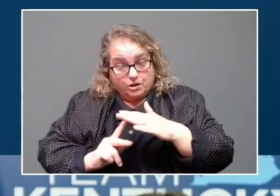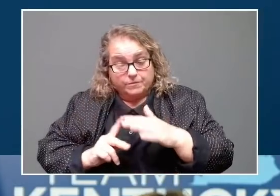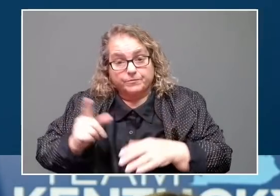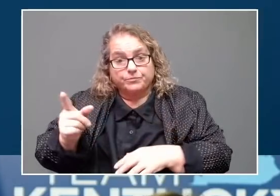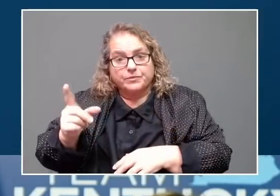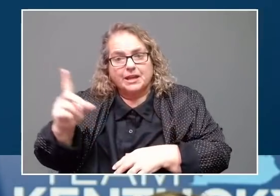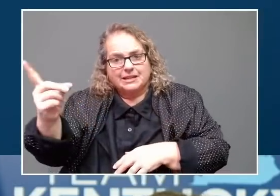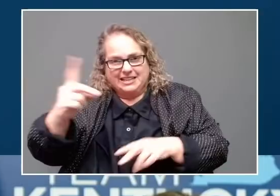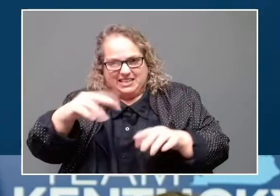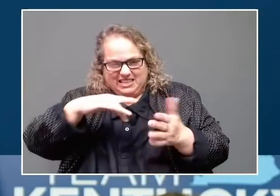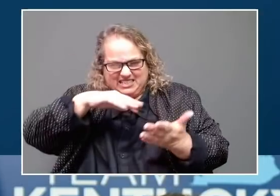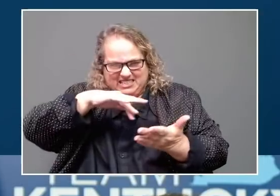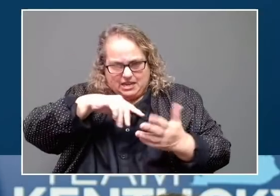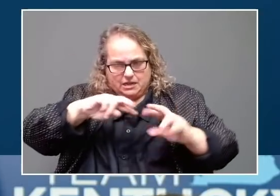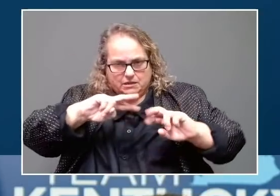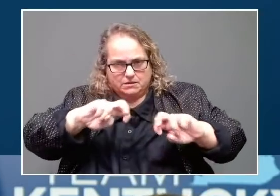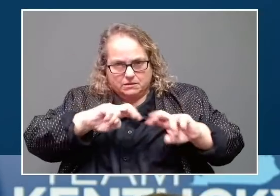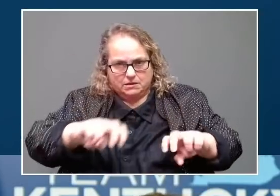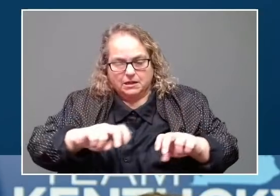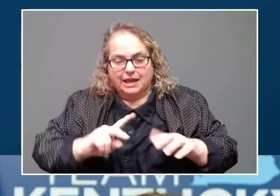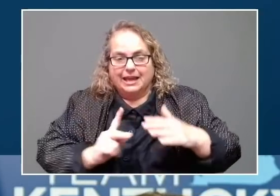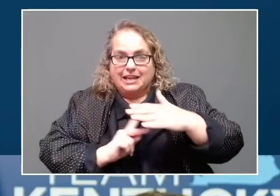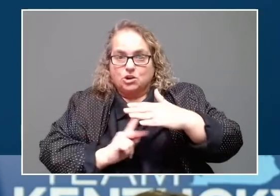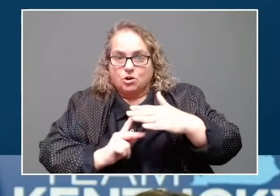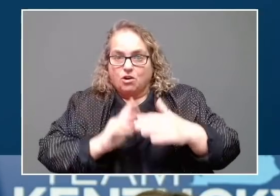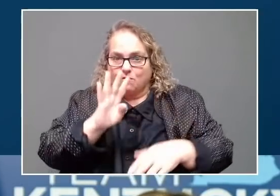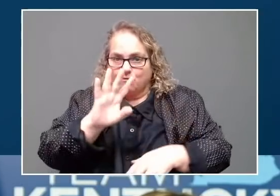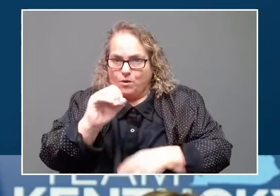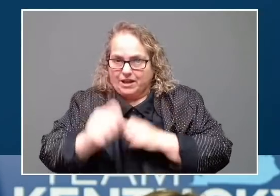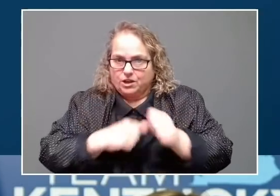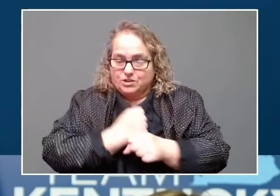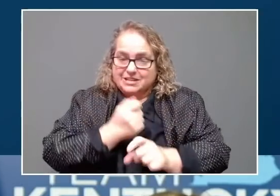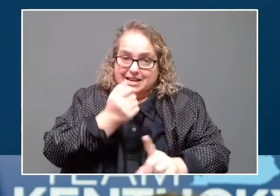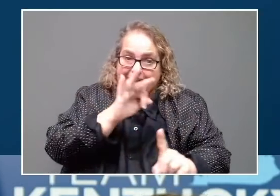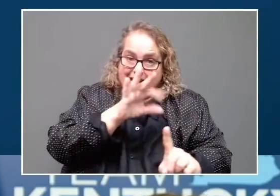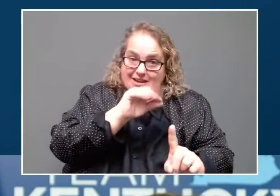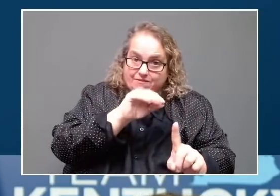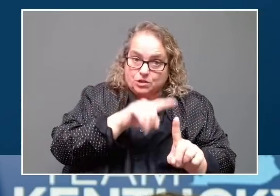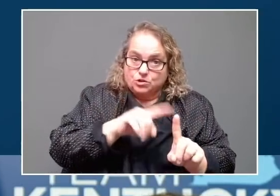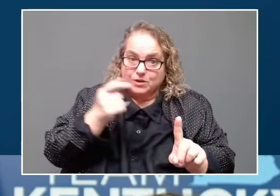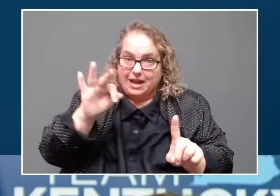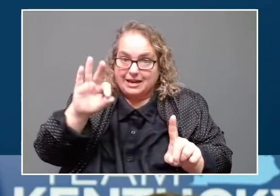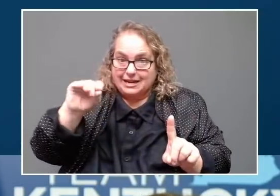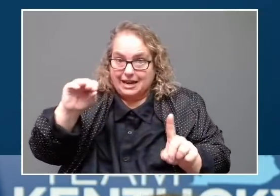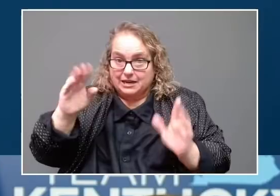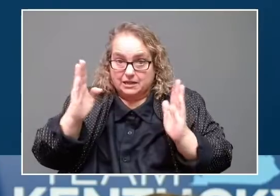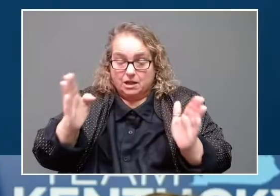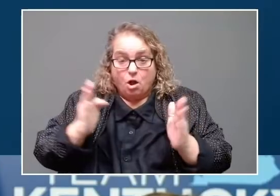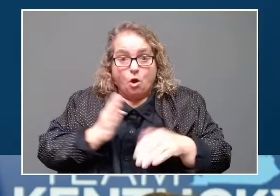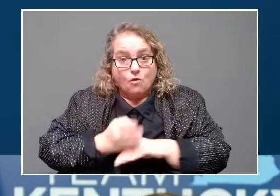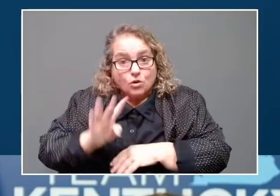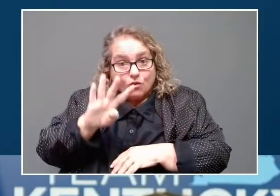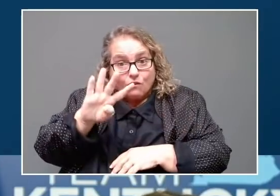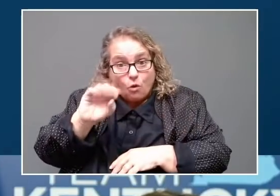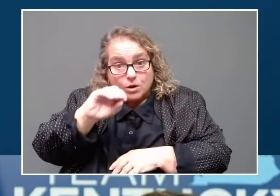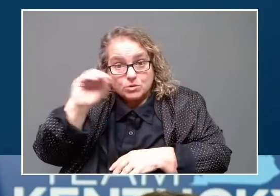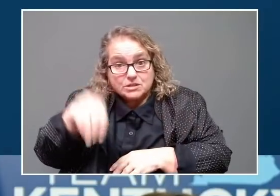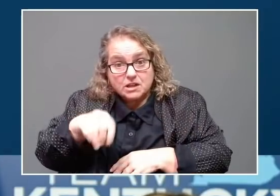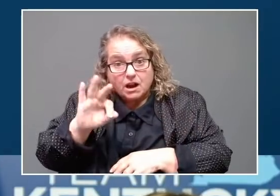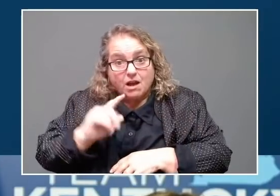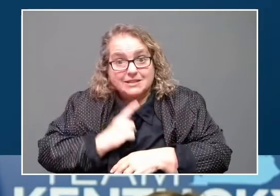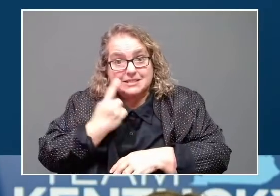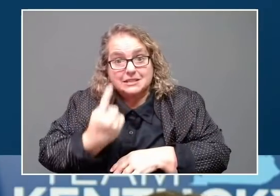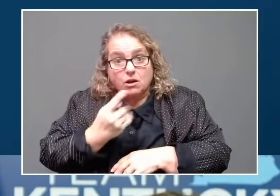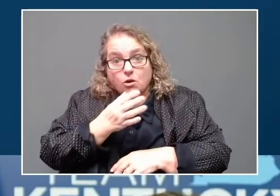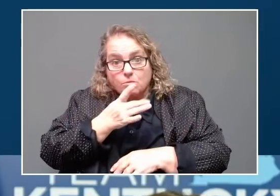nation's workforce for 40 years, from 1950 to 1990, and they found that over 40% of single mothers joined the workforce